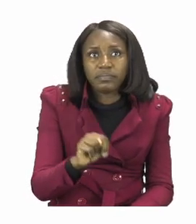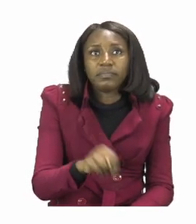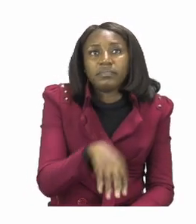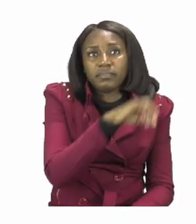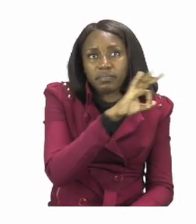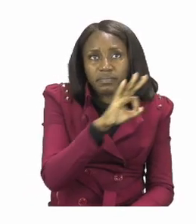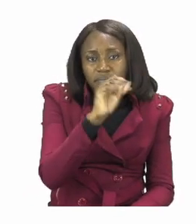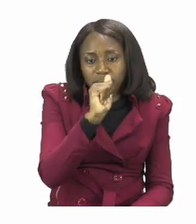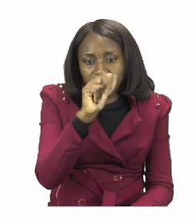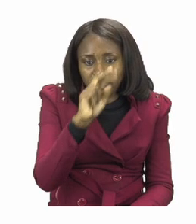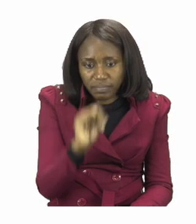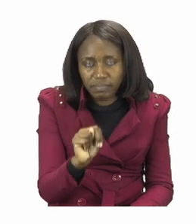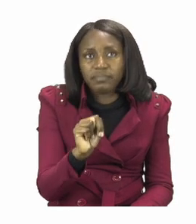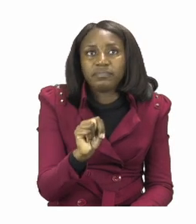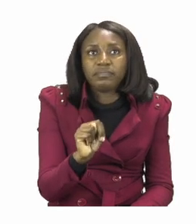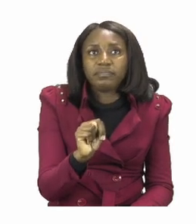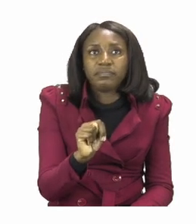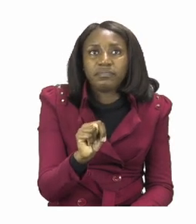fan,